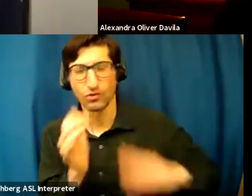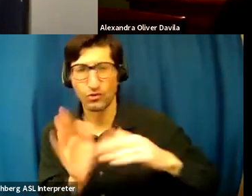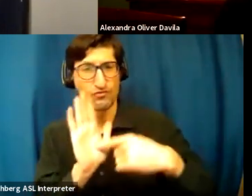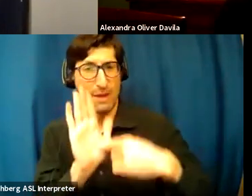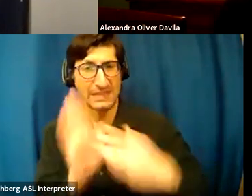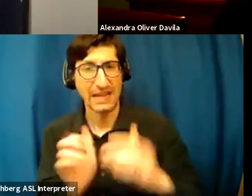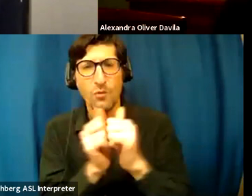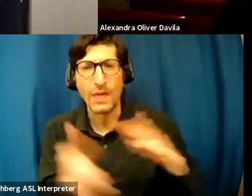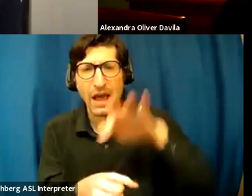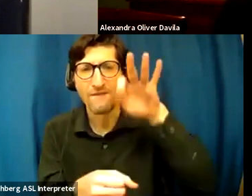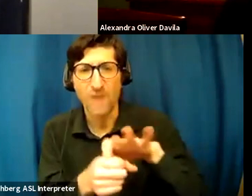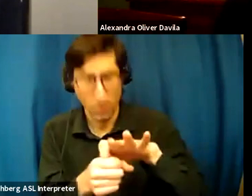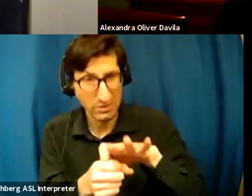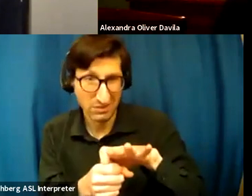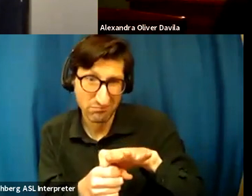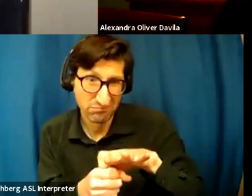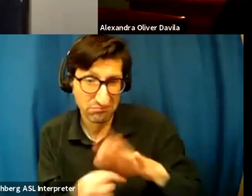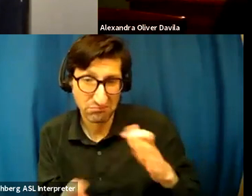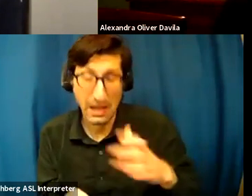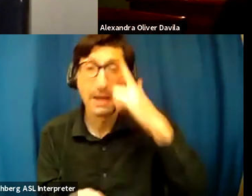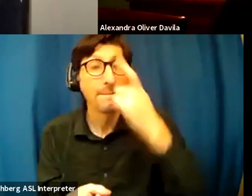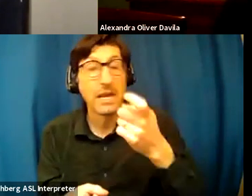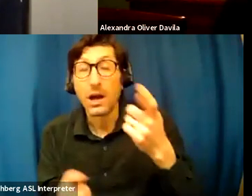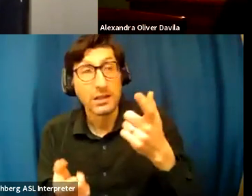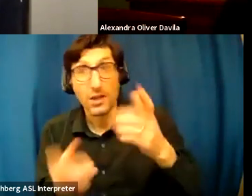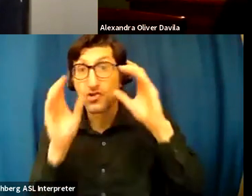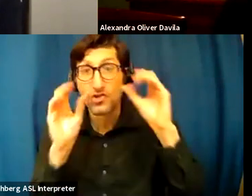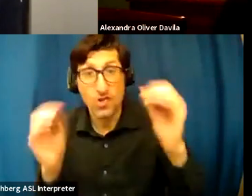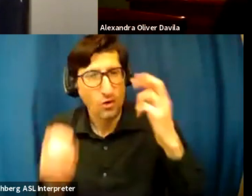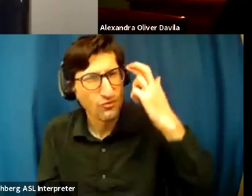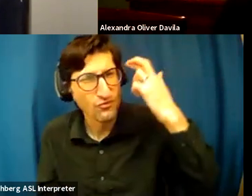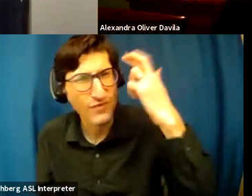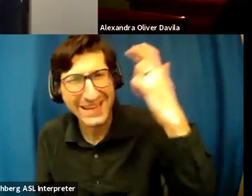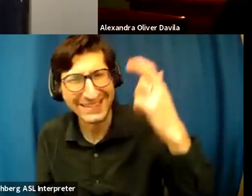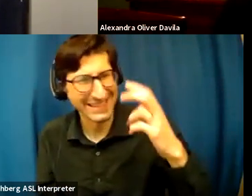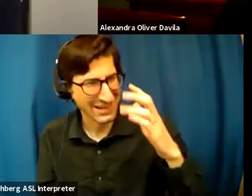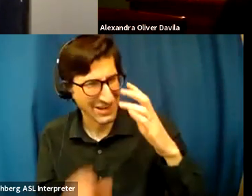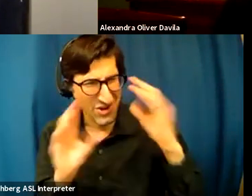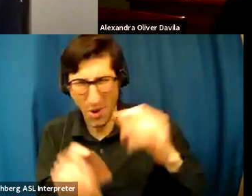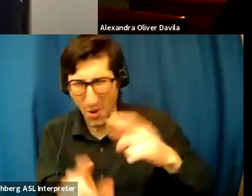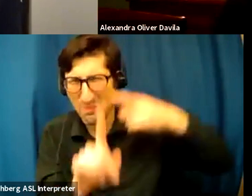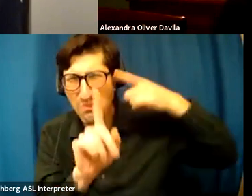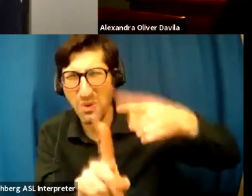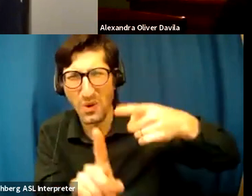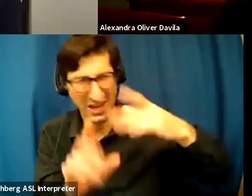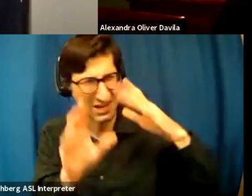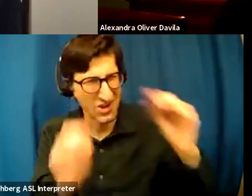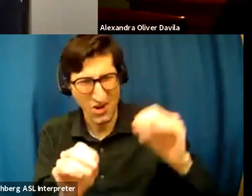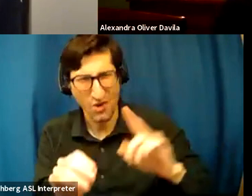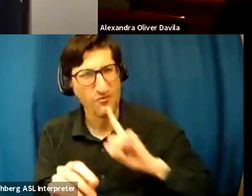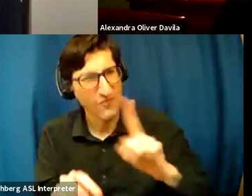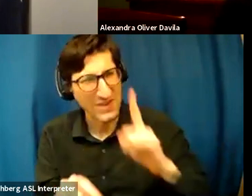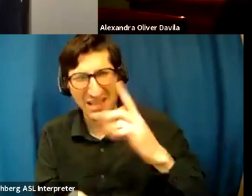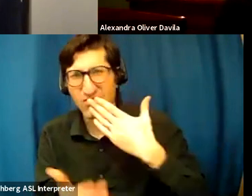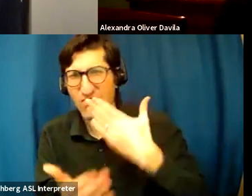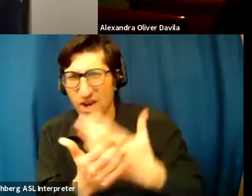because there's no actual reasoning. There's no argument. There's no substantive argument that